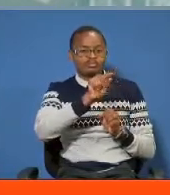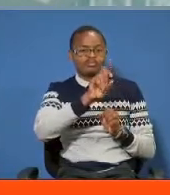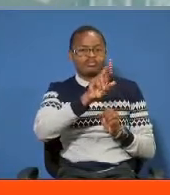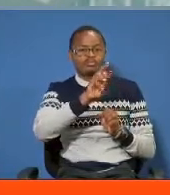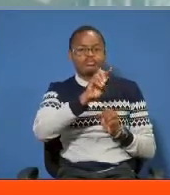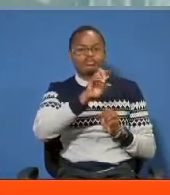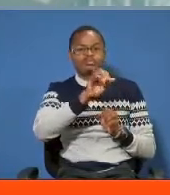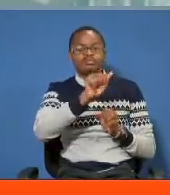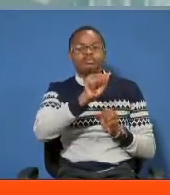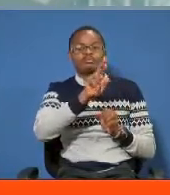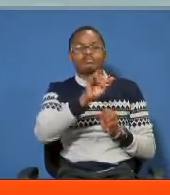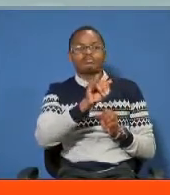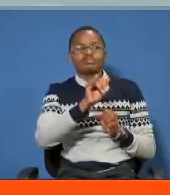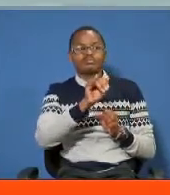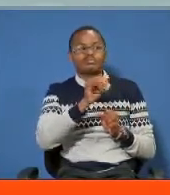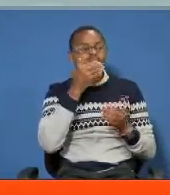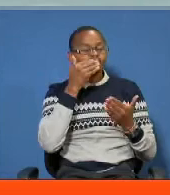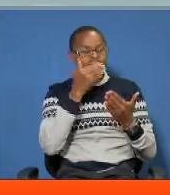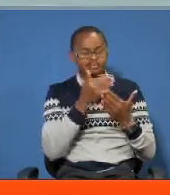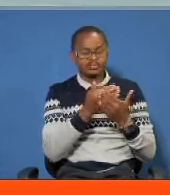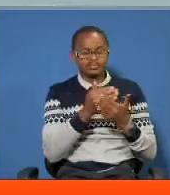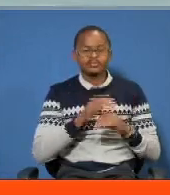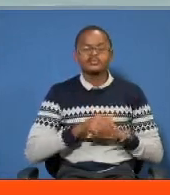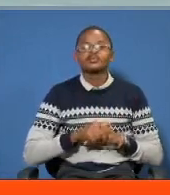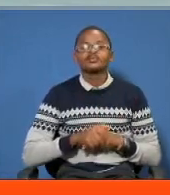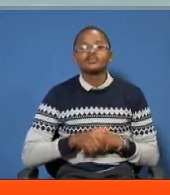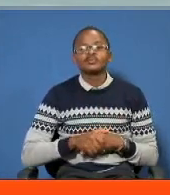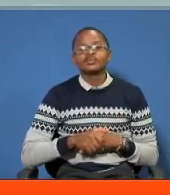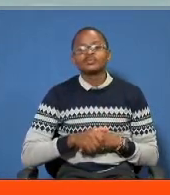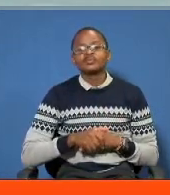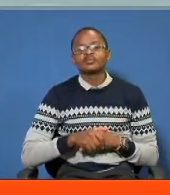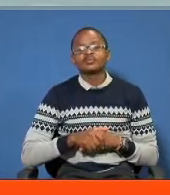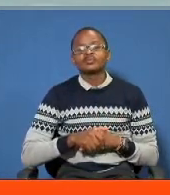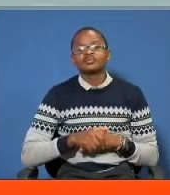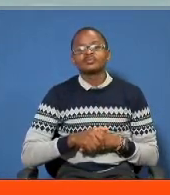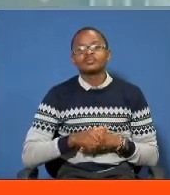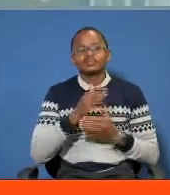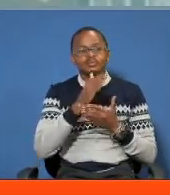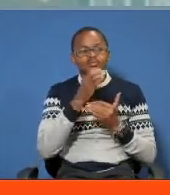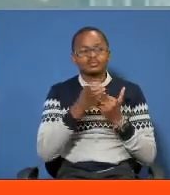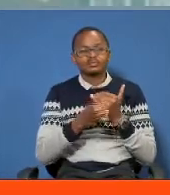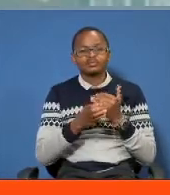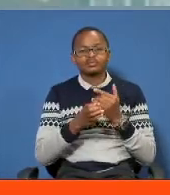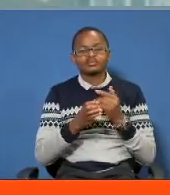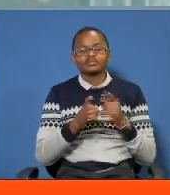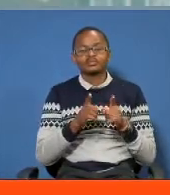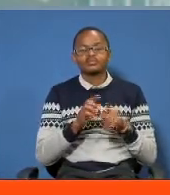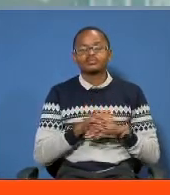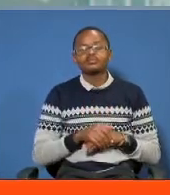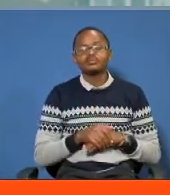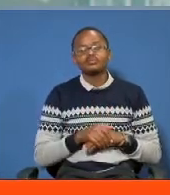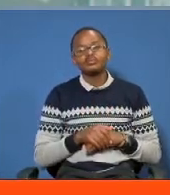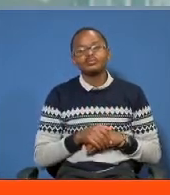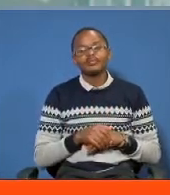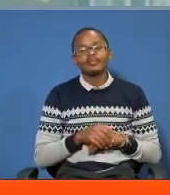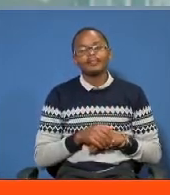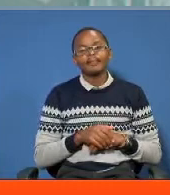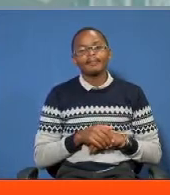intermediaries. And we need a good pool of that. Okay, thank you so much, Dr. Tony Mwansa. What can be your parting shot as you